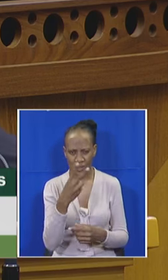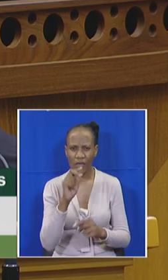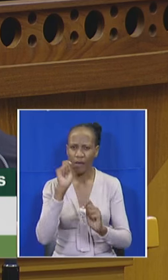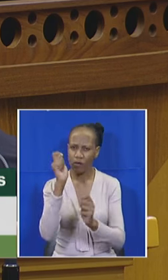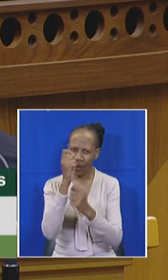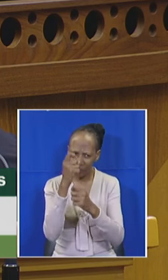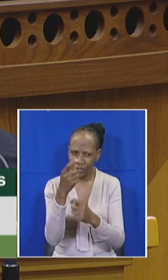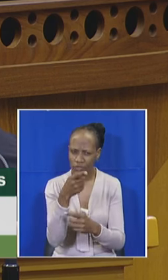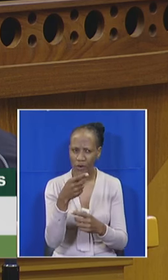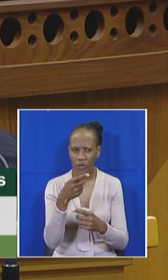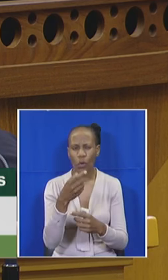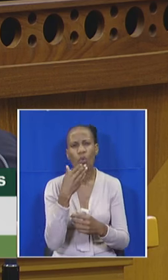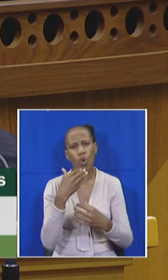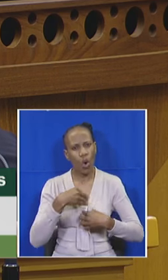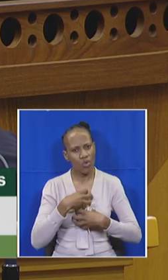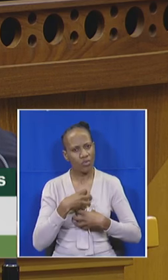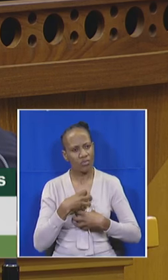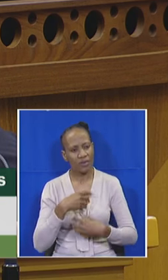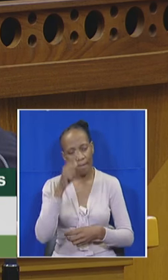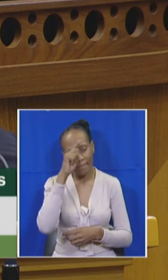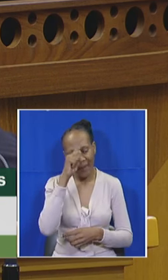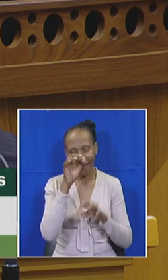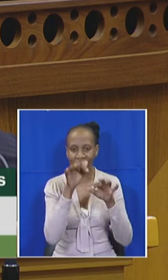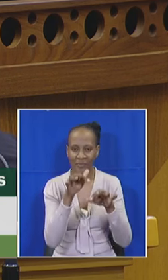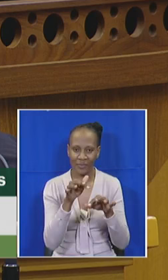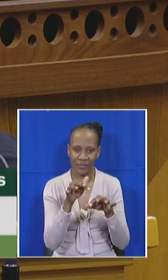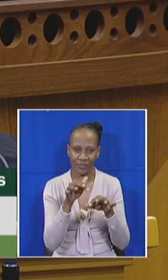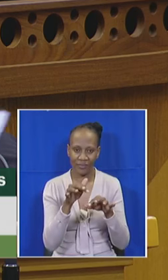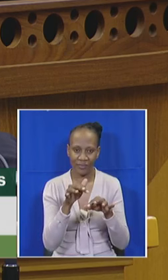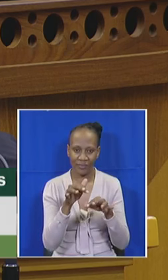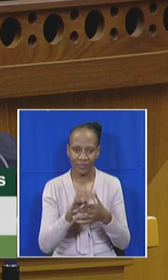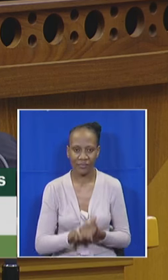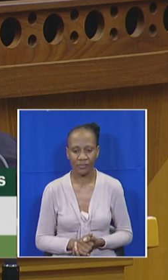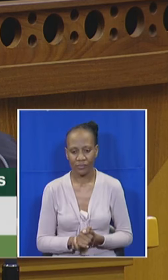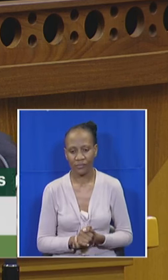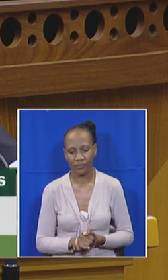owned by Black people in the manufacturing sector.